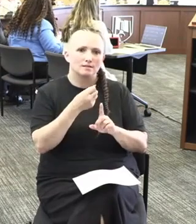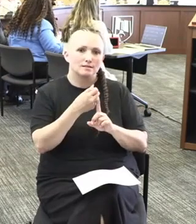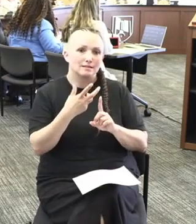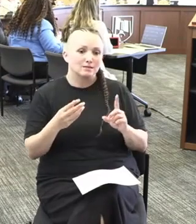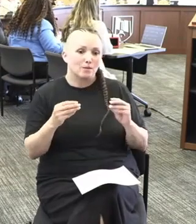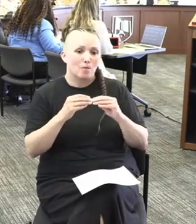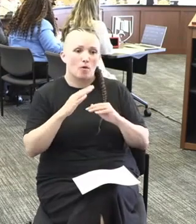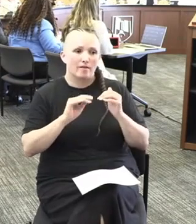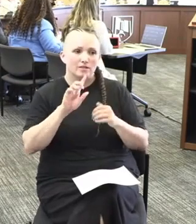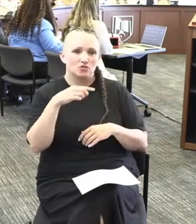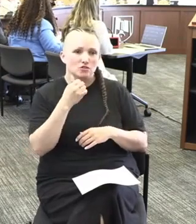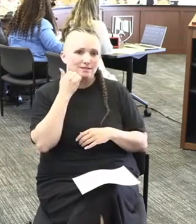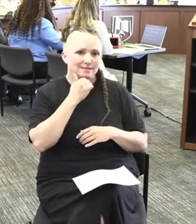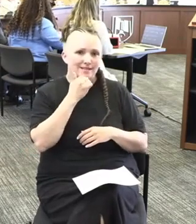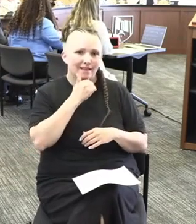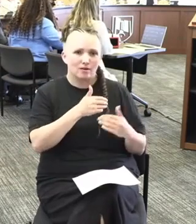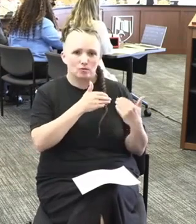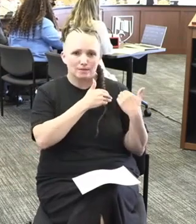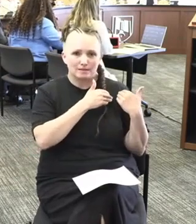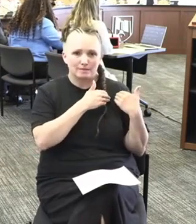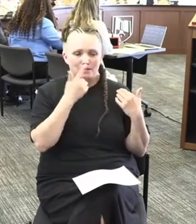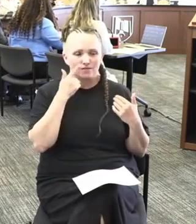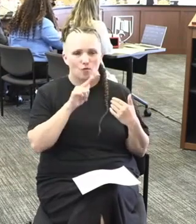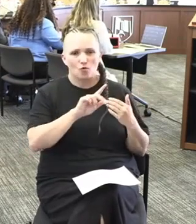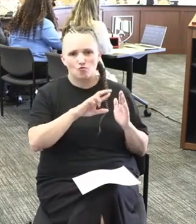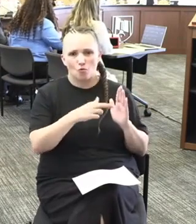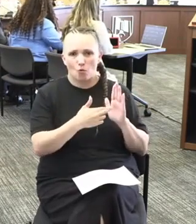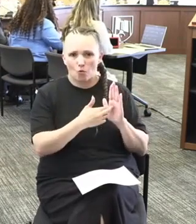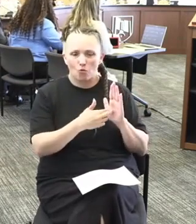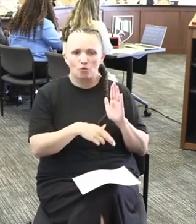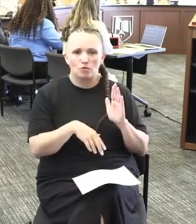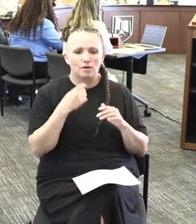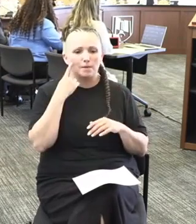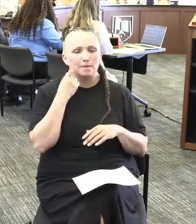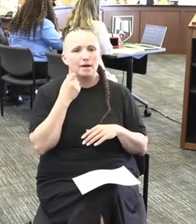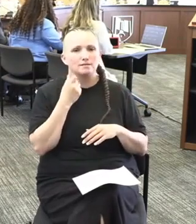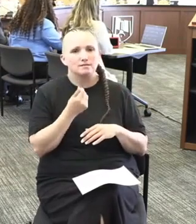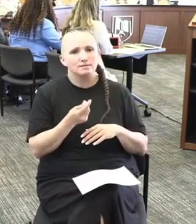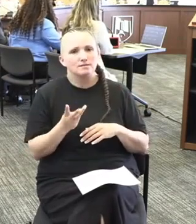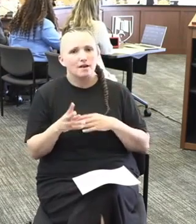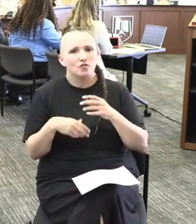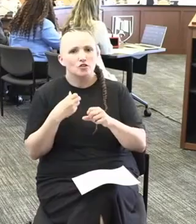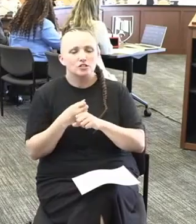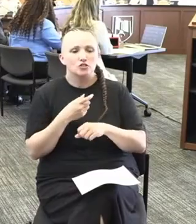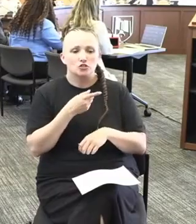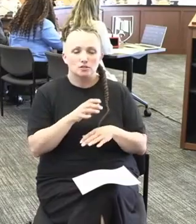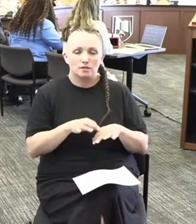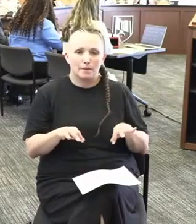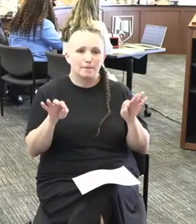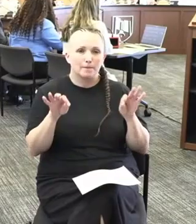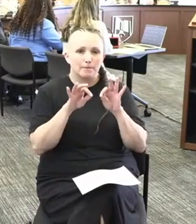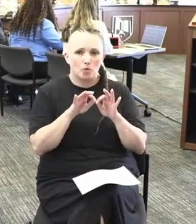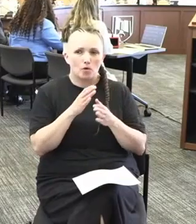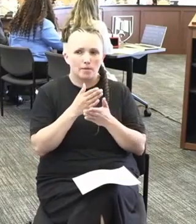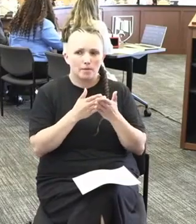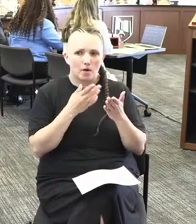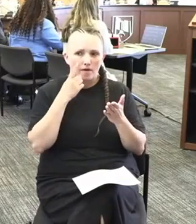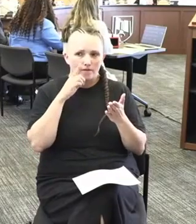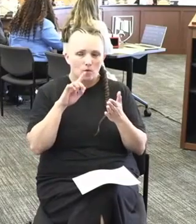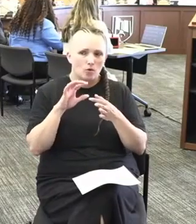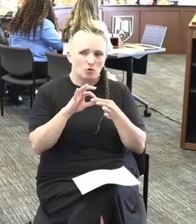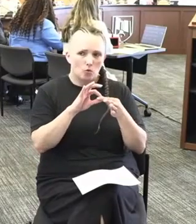daily responsibilities of her role. For the past several years, she's played an integral role in planning and